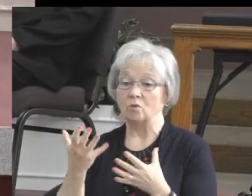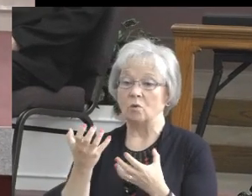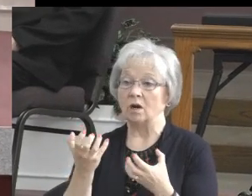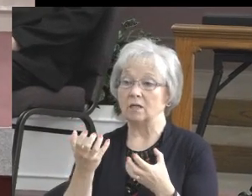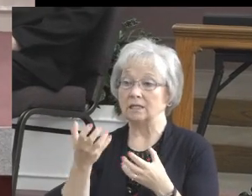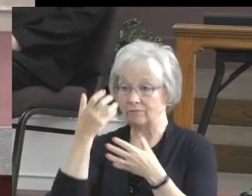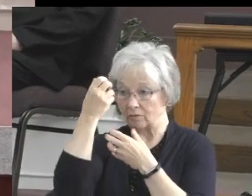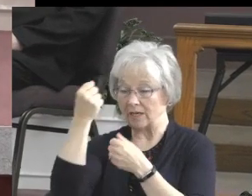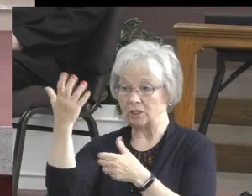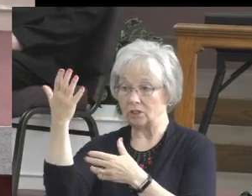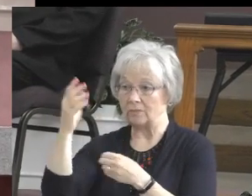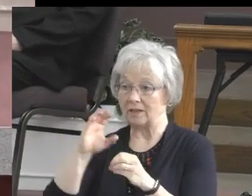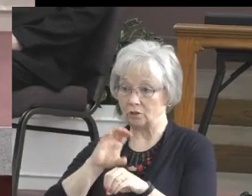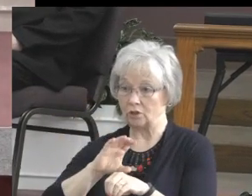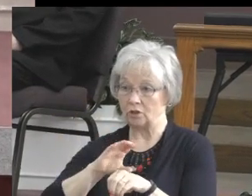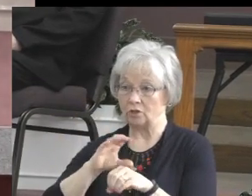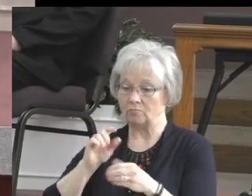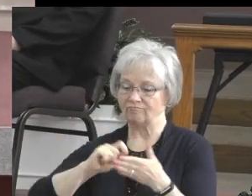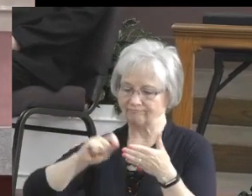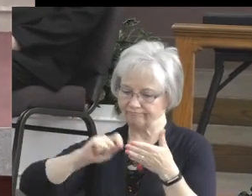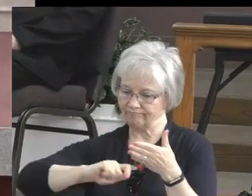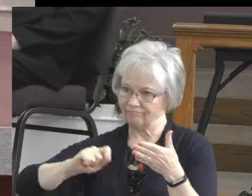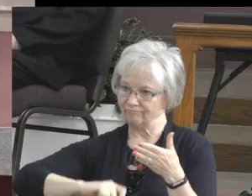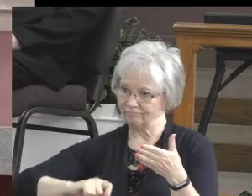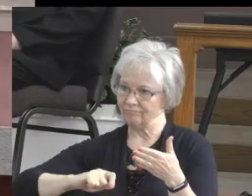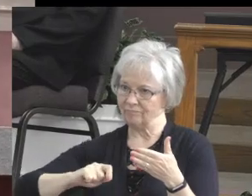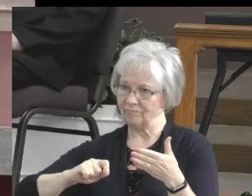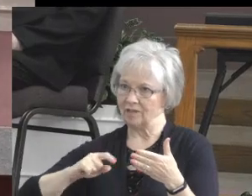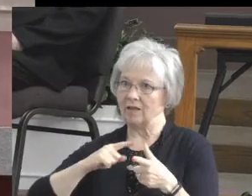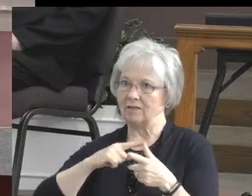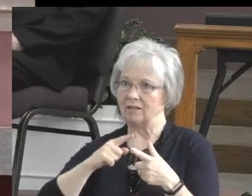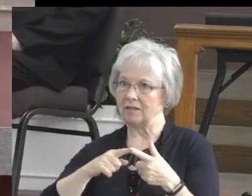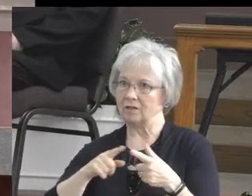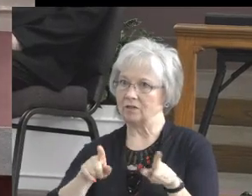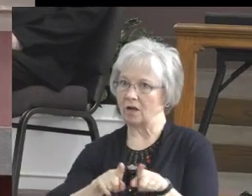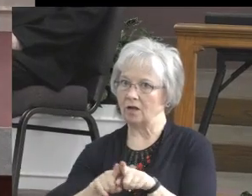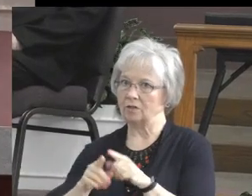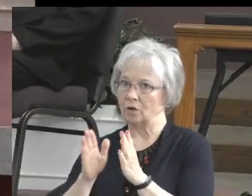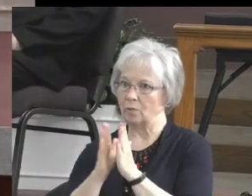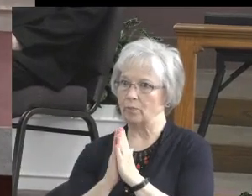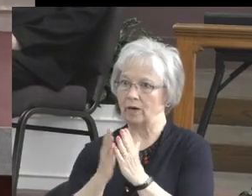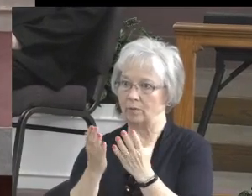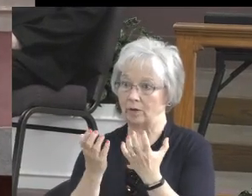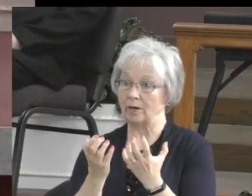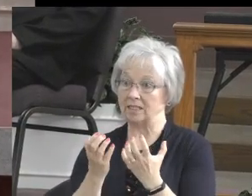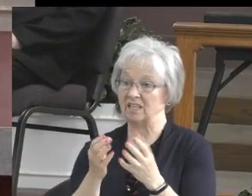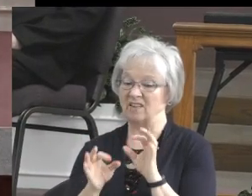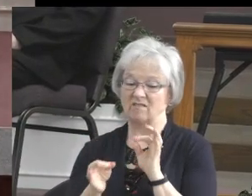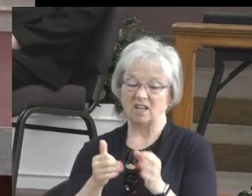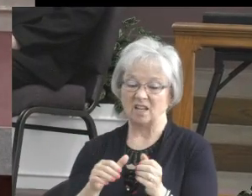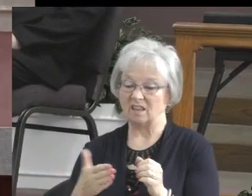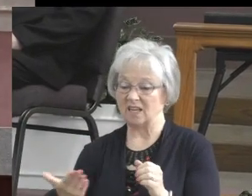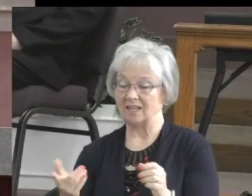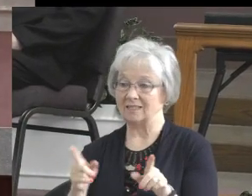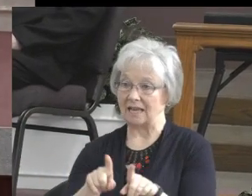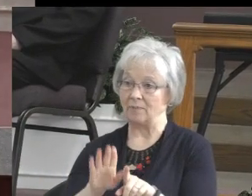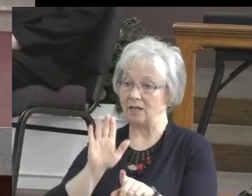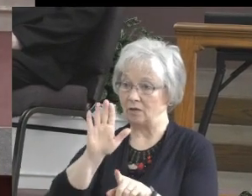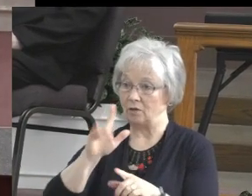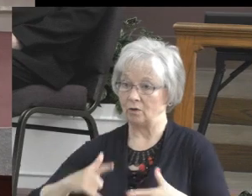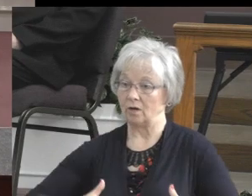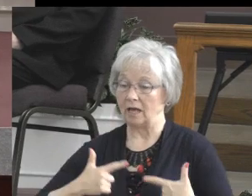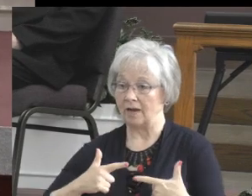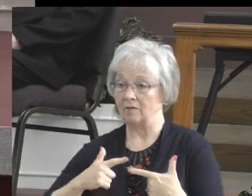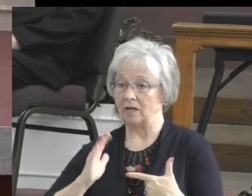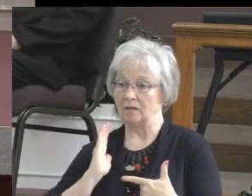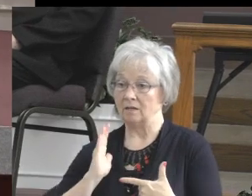also mark that on here. And you'll notice on the back, there is a place for prayer requests. If there's anything going on in your life or your family's life that we can be praying about, please share